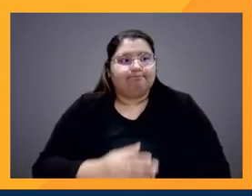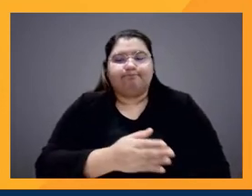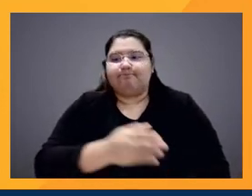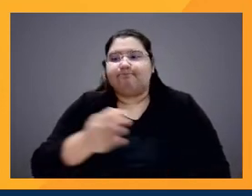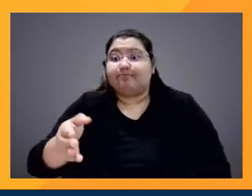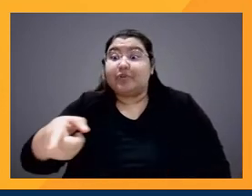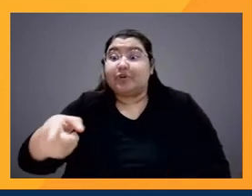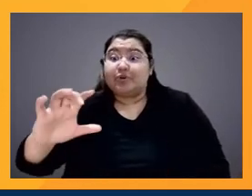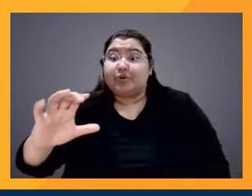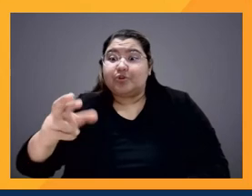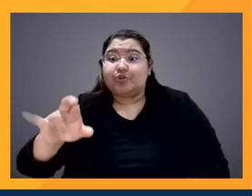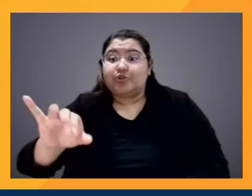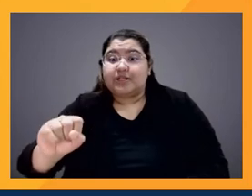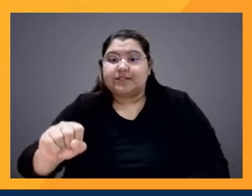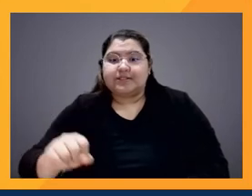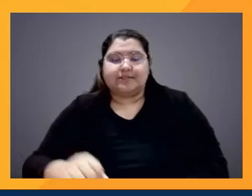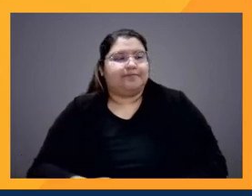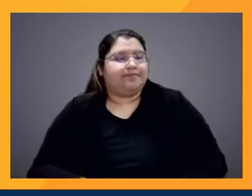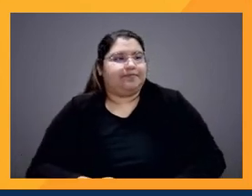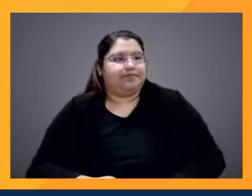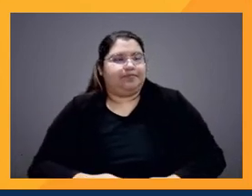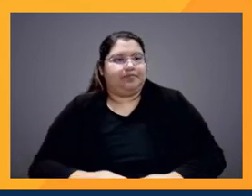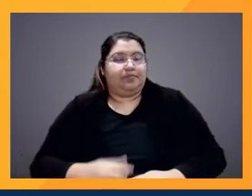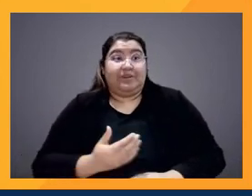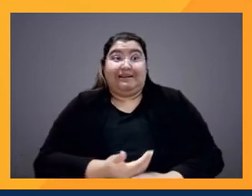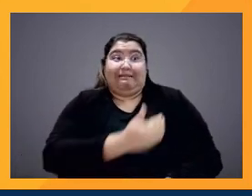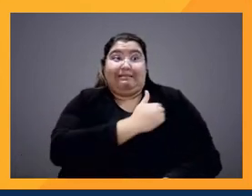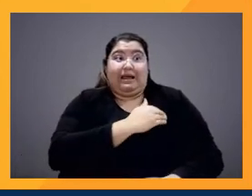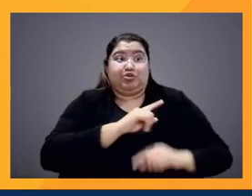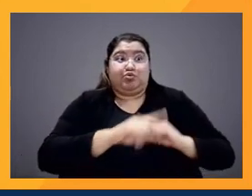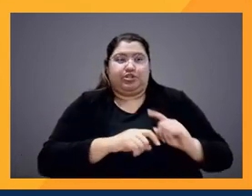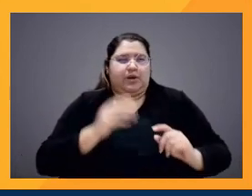public, partnerships and creativity and innovation.